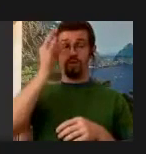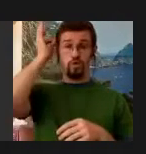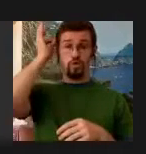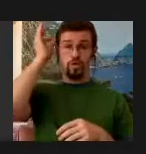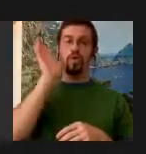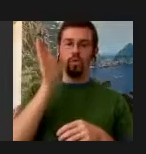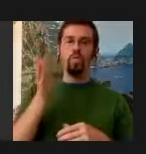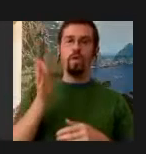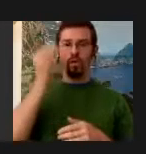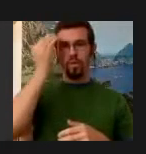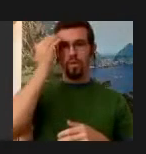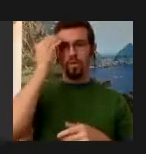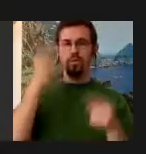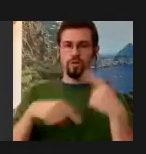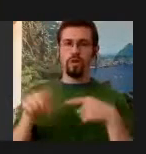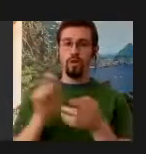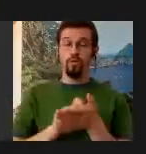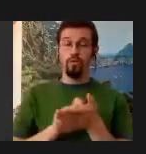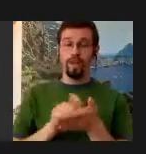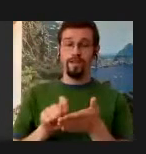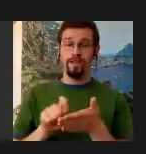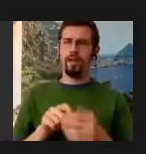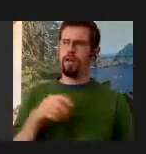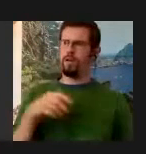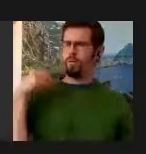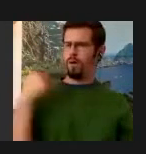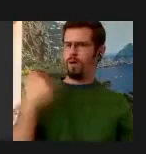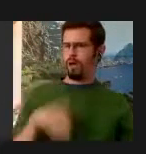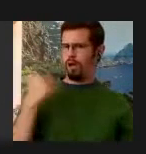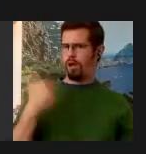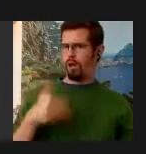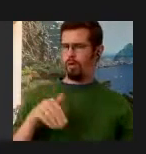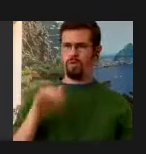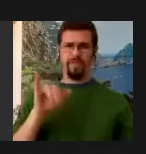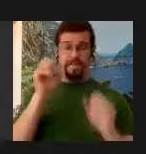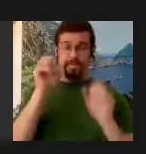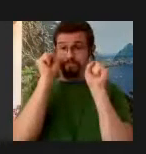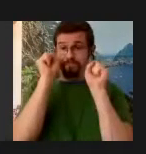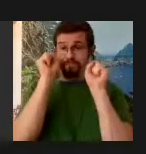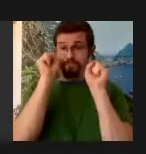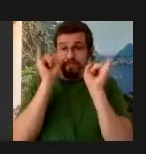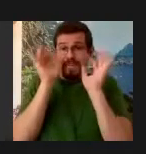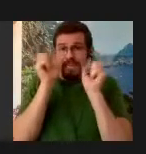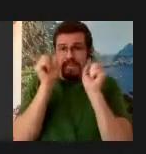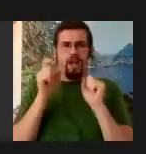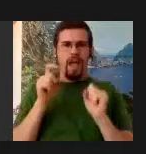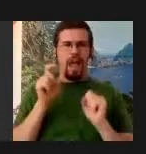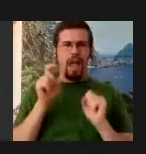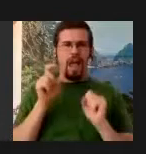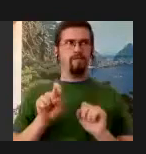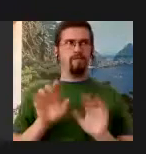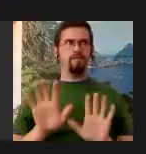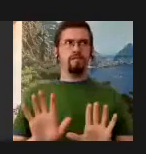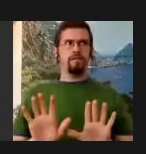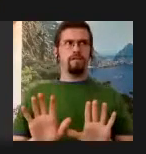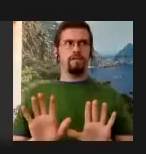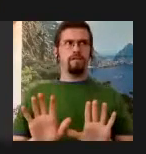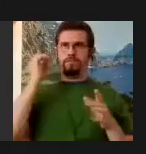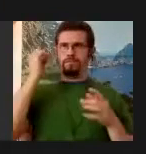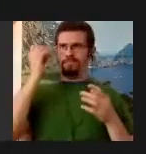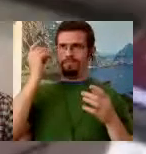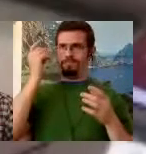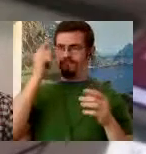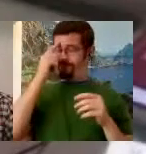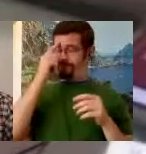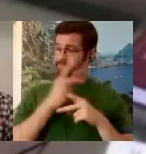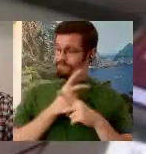writing. Uh-huh. Wow. I mean, that's just amazing. I have to sit down and think about this. You know, I'm sure